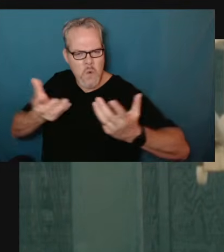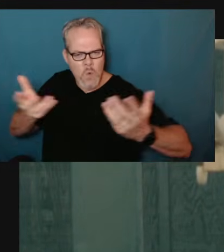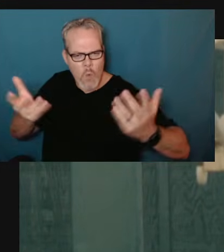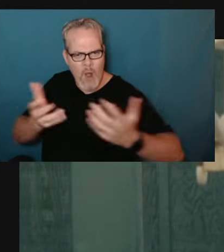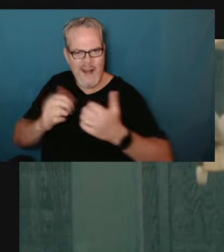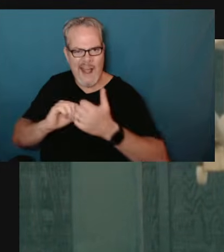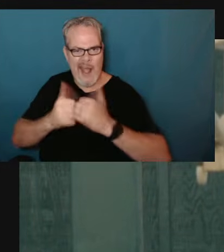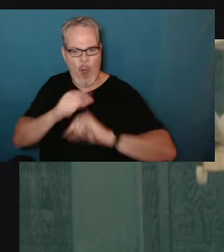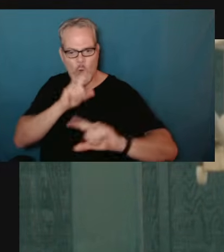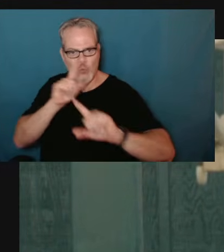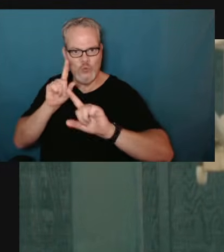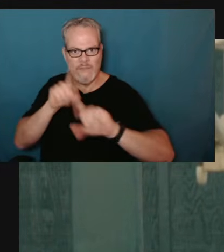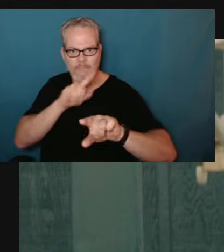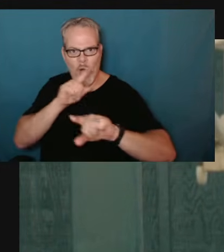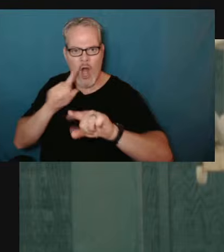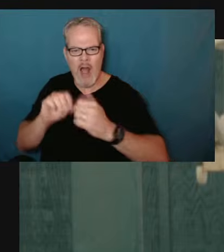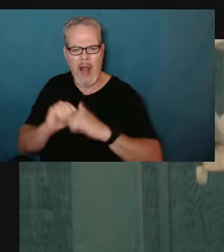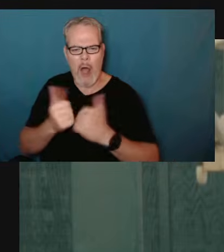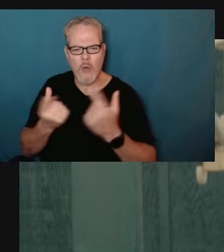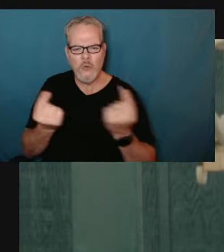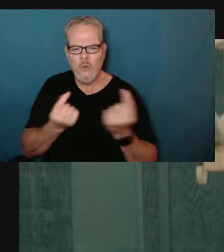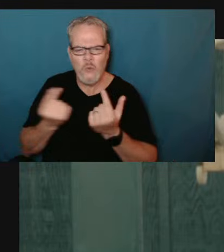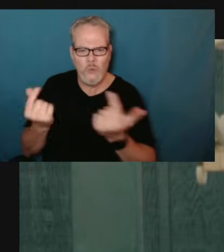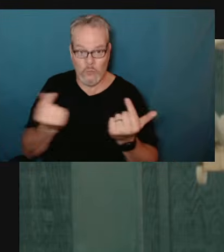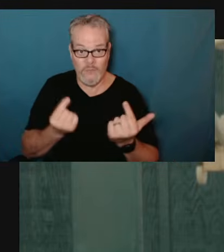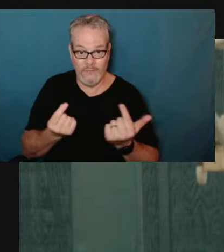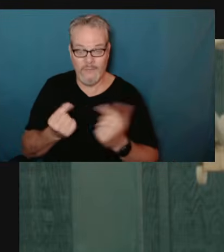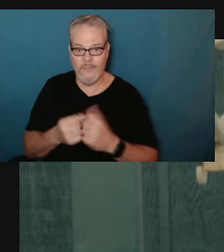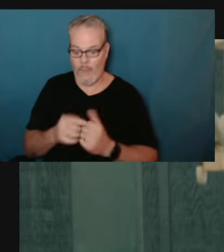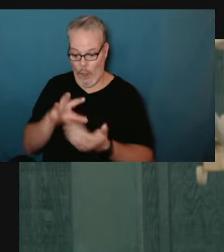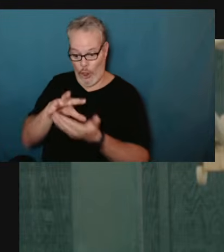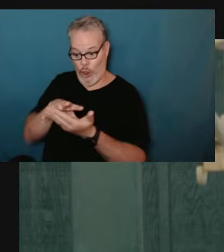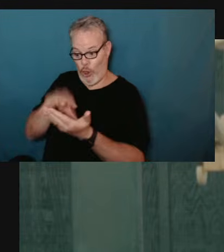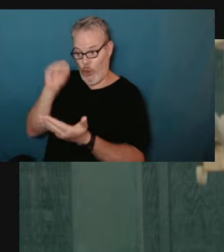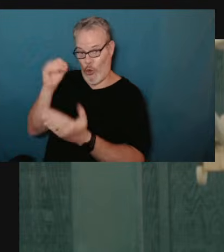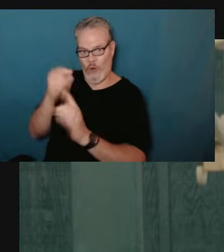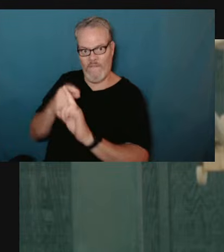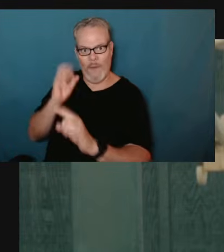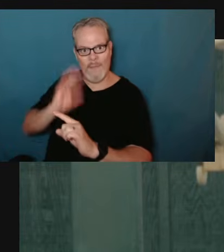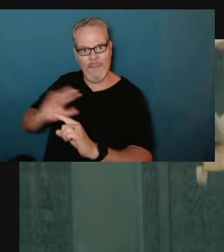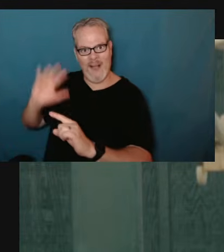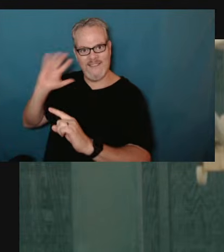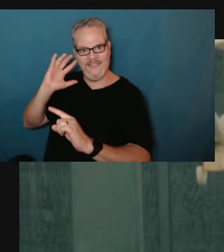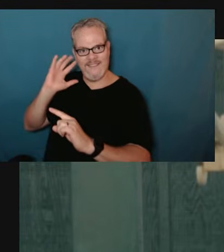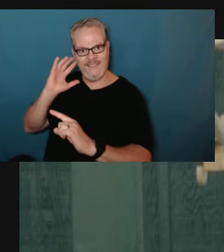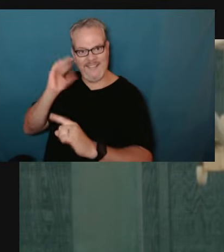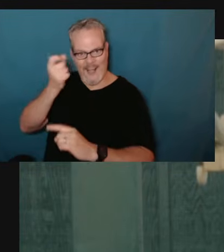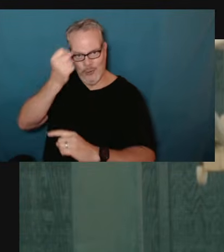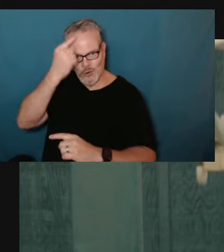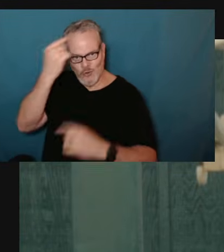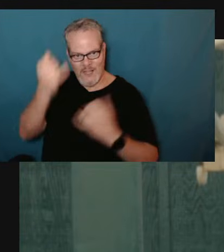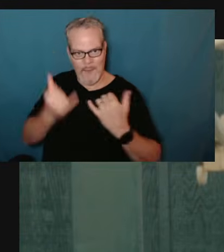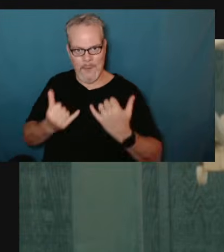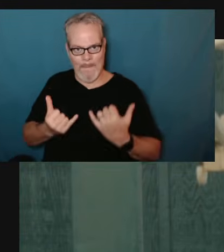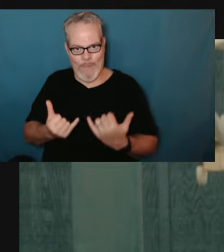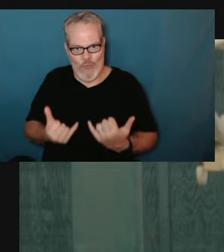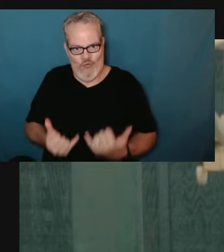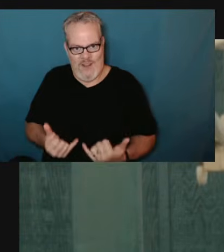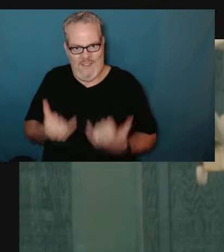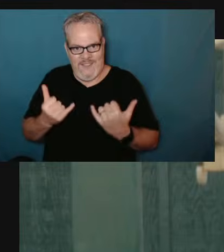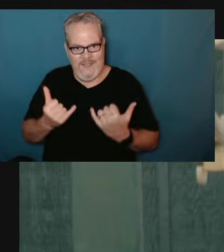So let us learn from the past, help us understand the present, and prepare for the future.